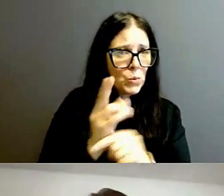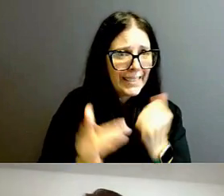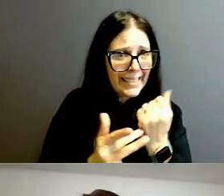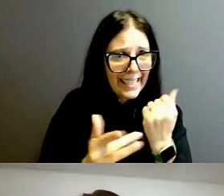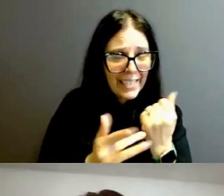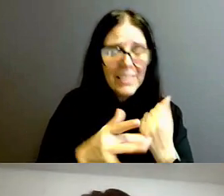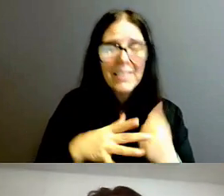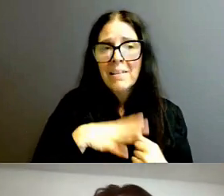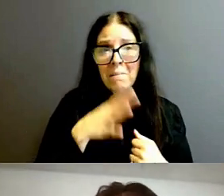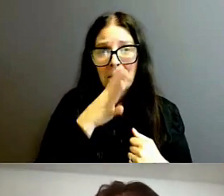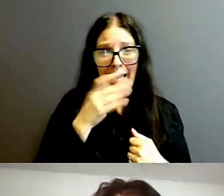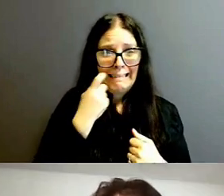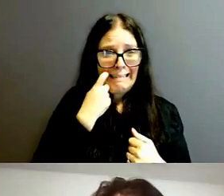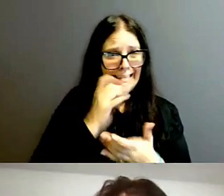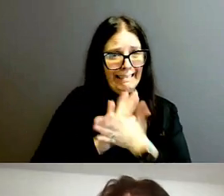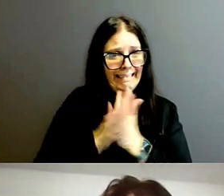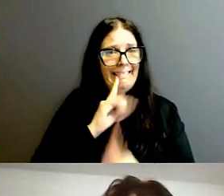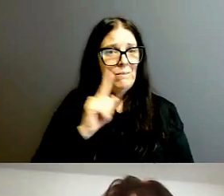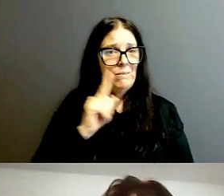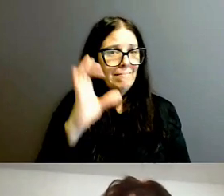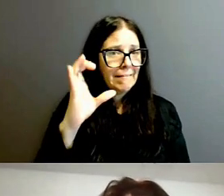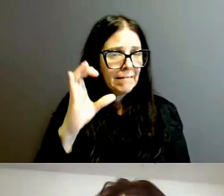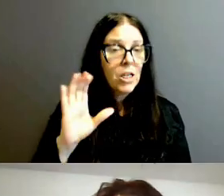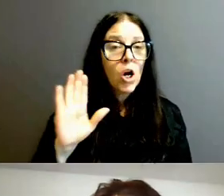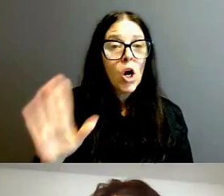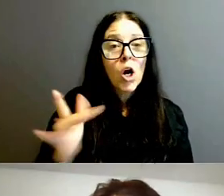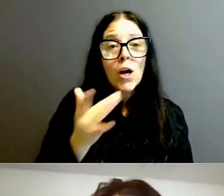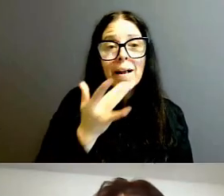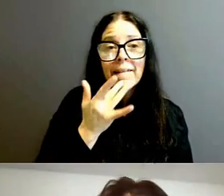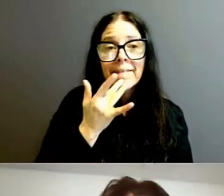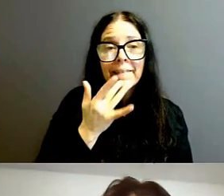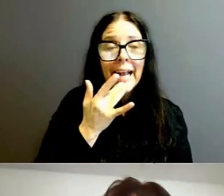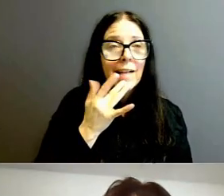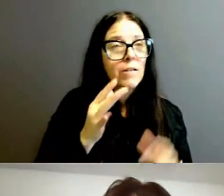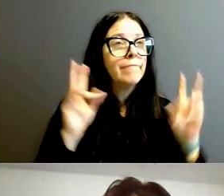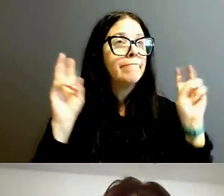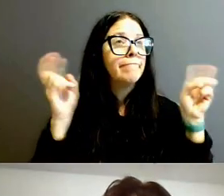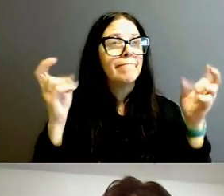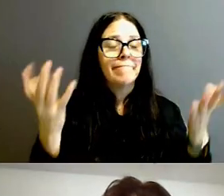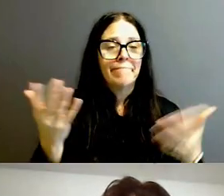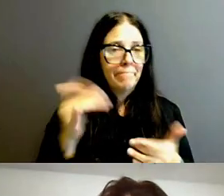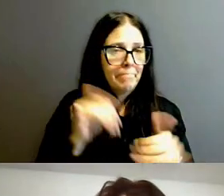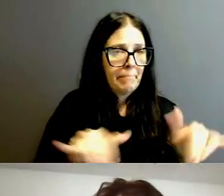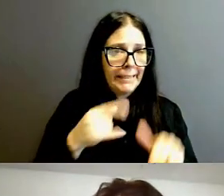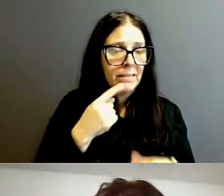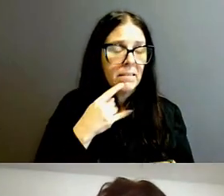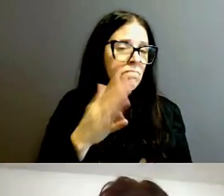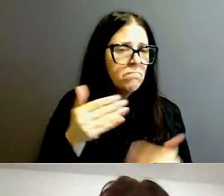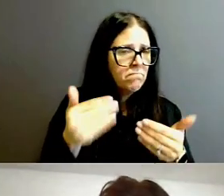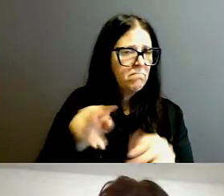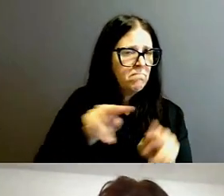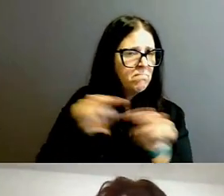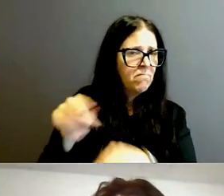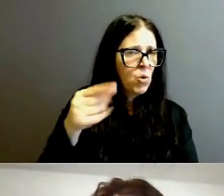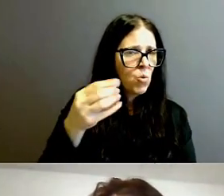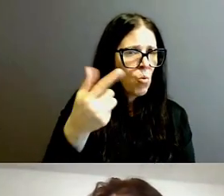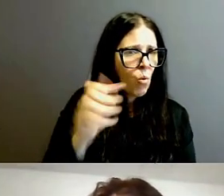just turned 100, and her favorite line is just Google it. So it's kind of